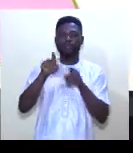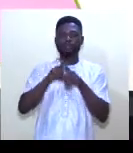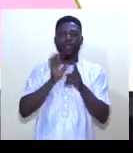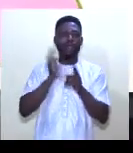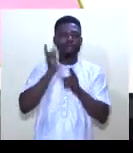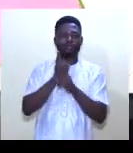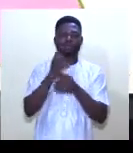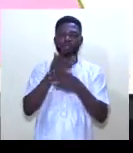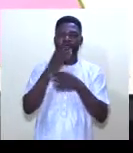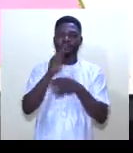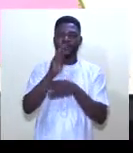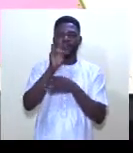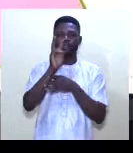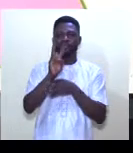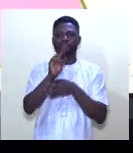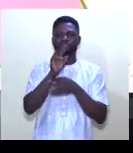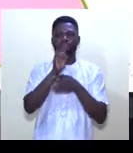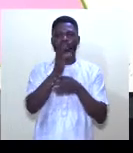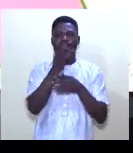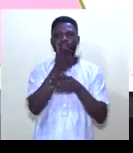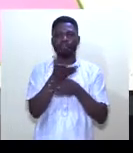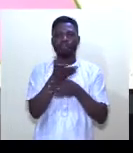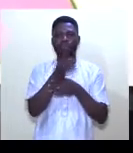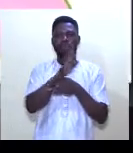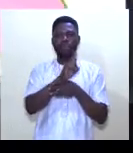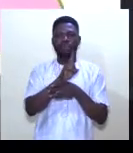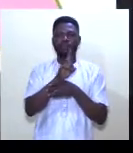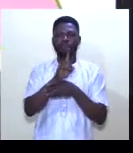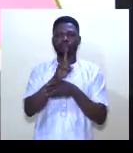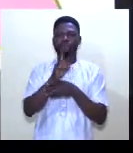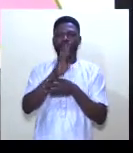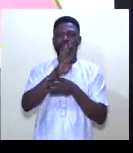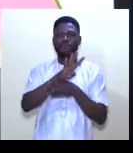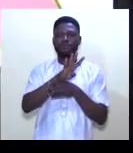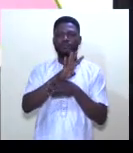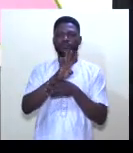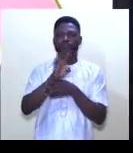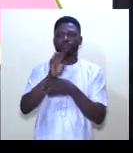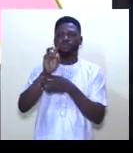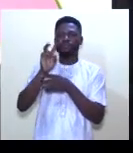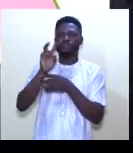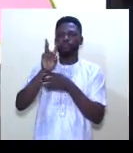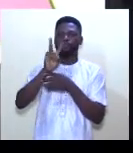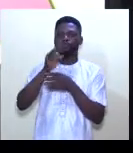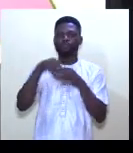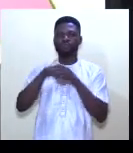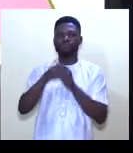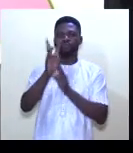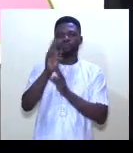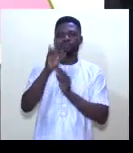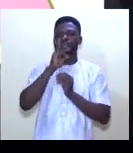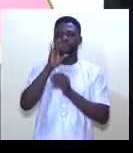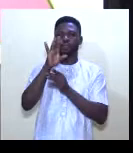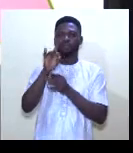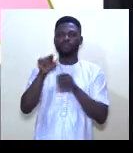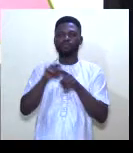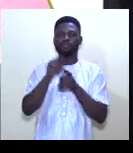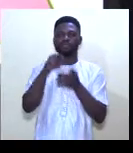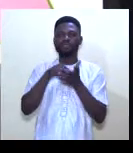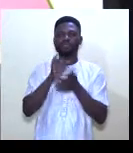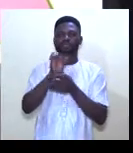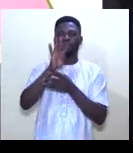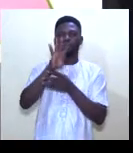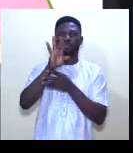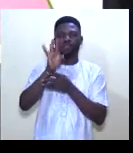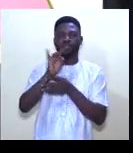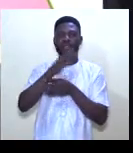into 2 equal parts. 2 here, 1, 2 here, well, it's 4, remaining 1. 2 in 16 is 8.